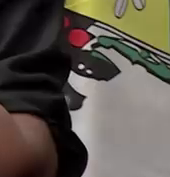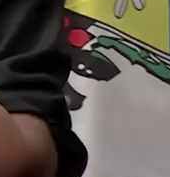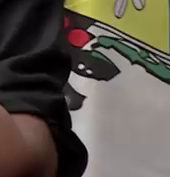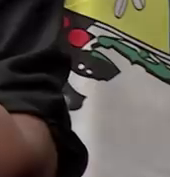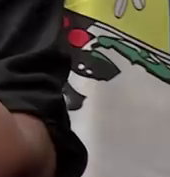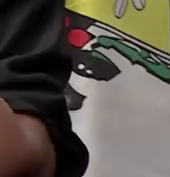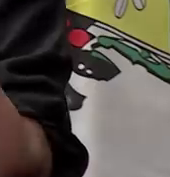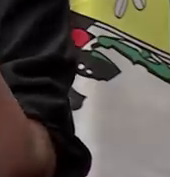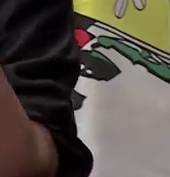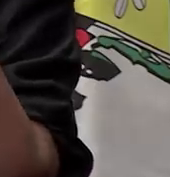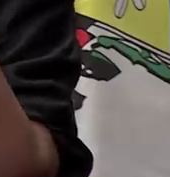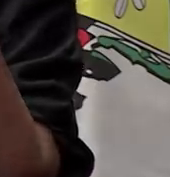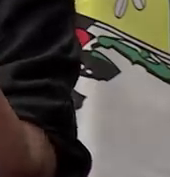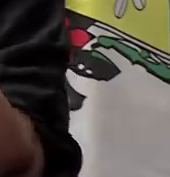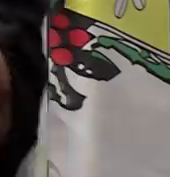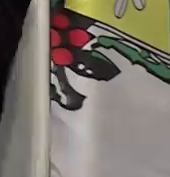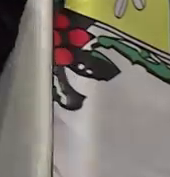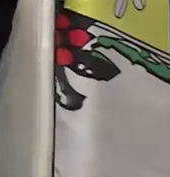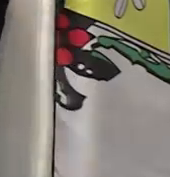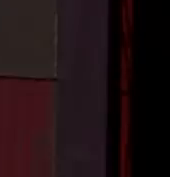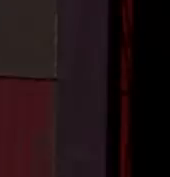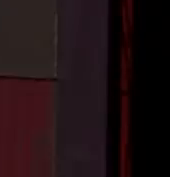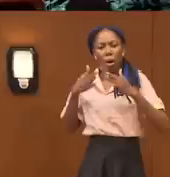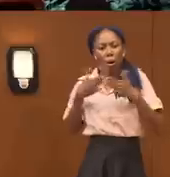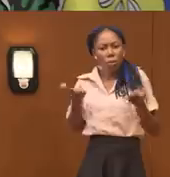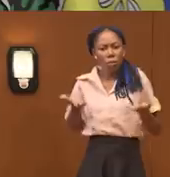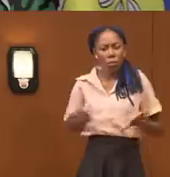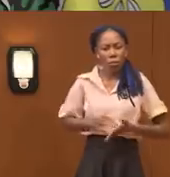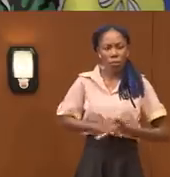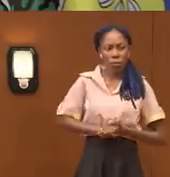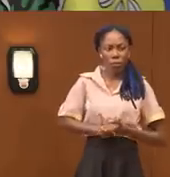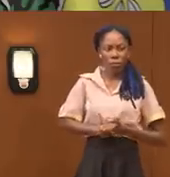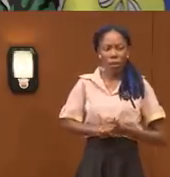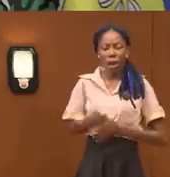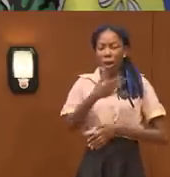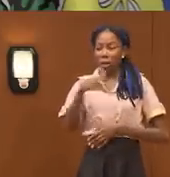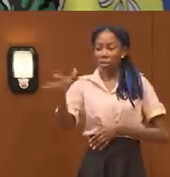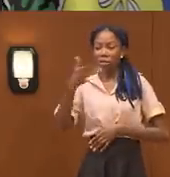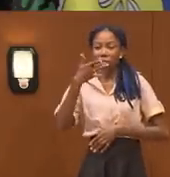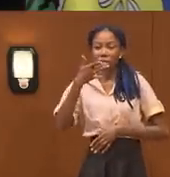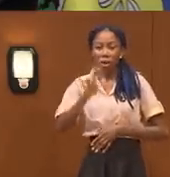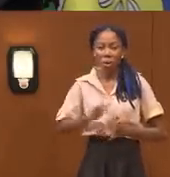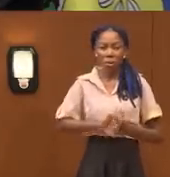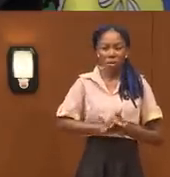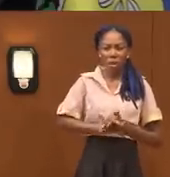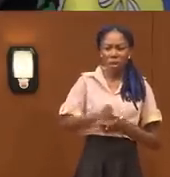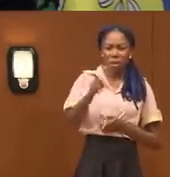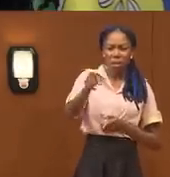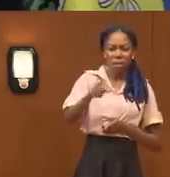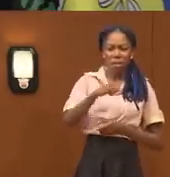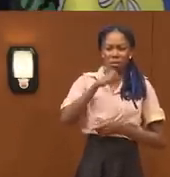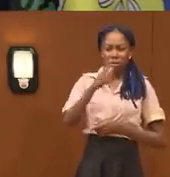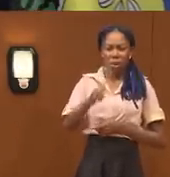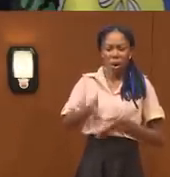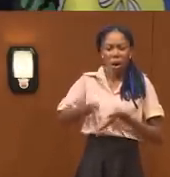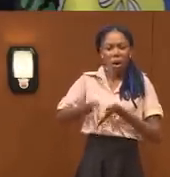stress. Judge Fumi wades into this matter. And you are lucky. He's not even requesting, because part of the